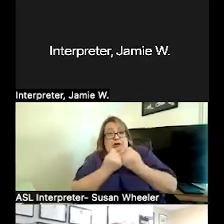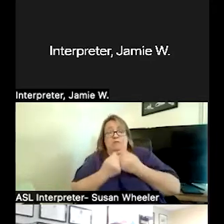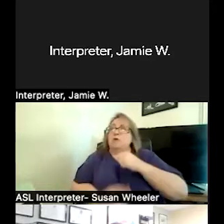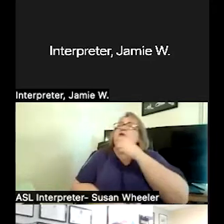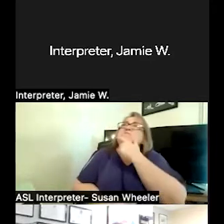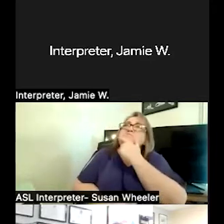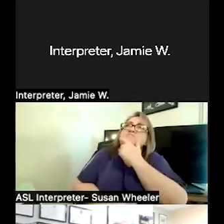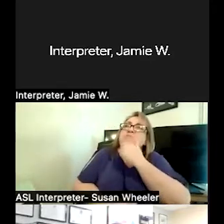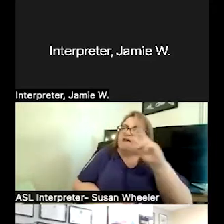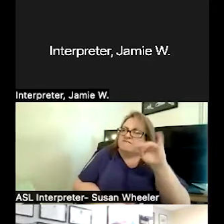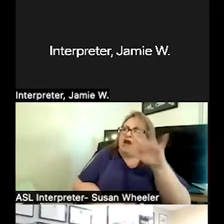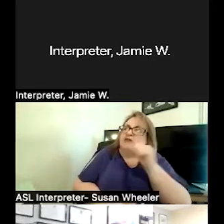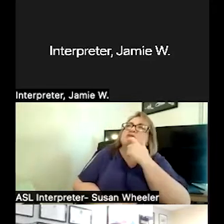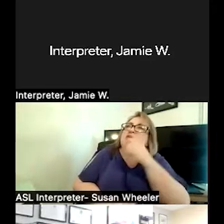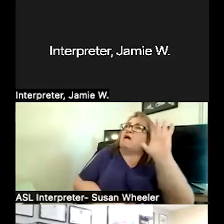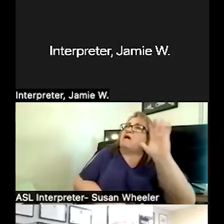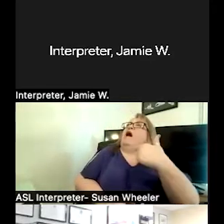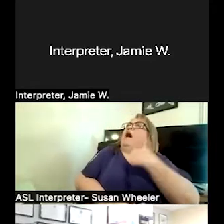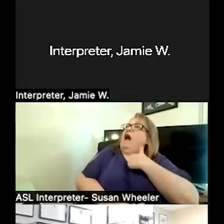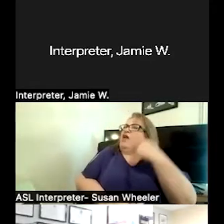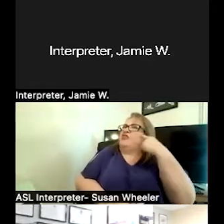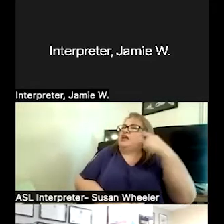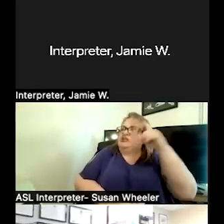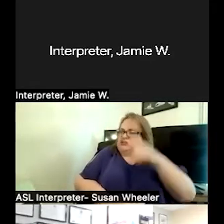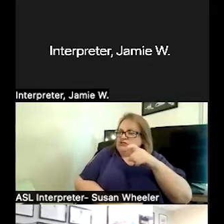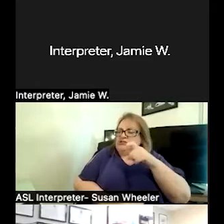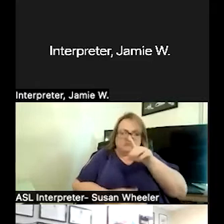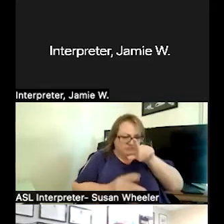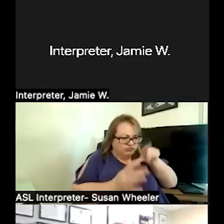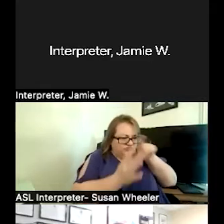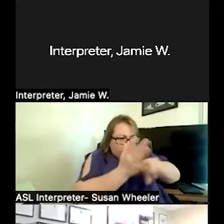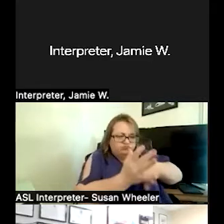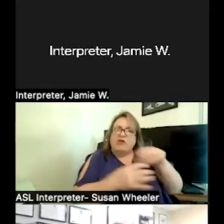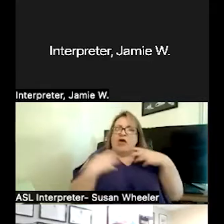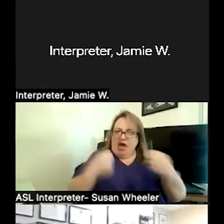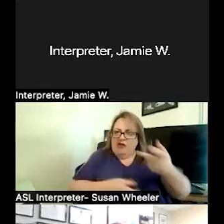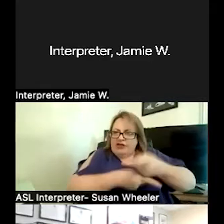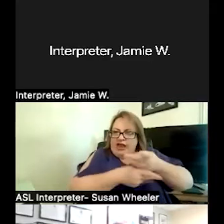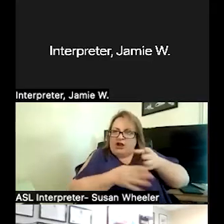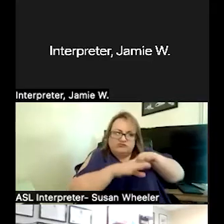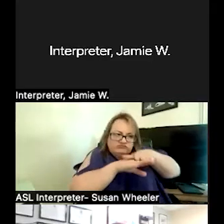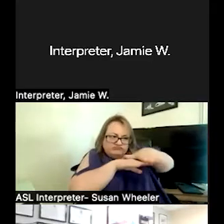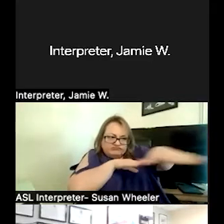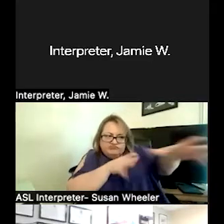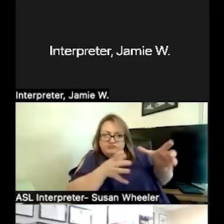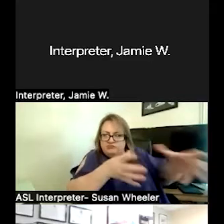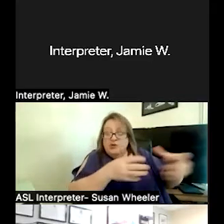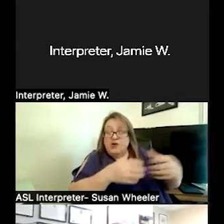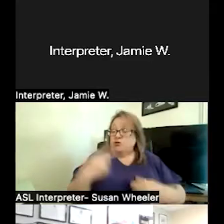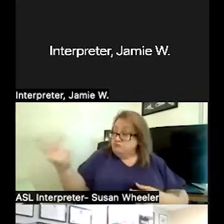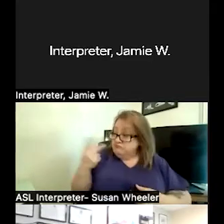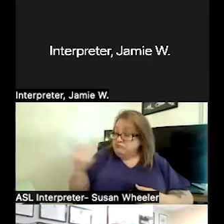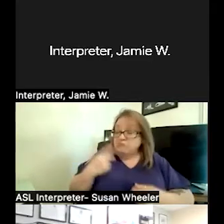wanted to have inroads into was the healthcare sector. So we created a team, we met, and one of the